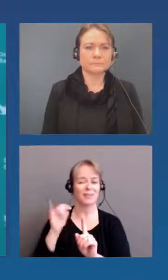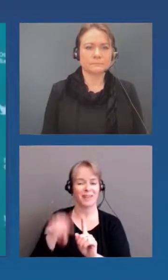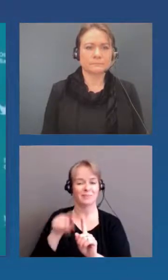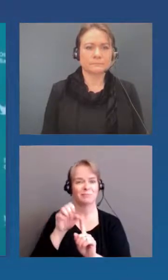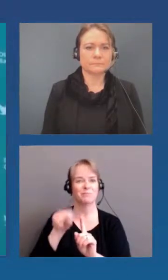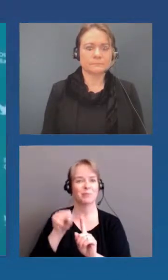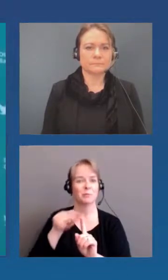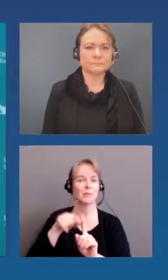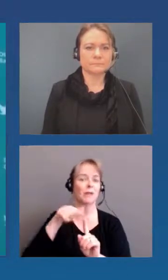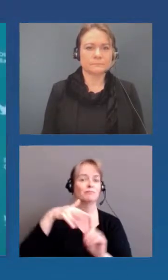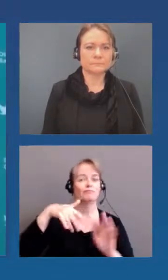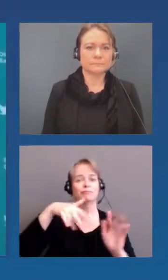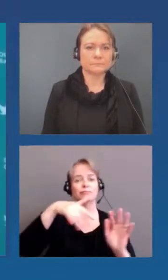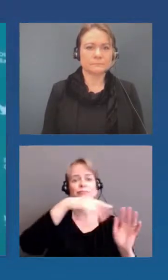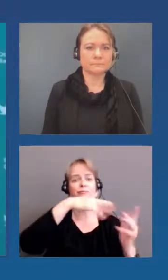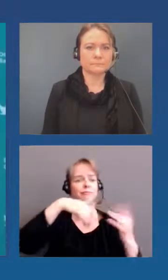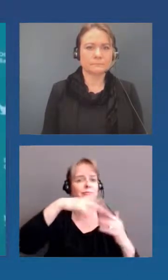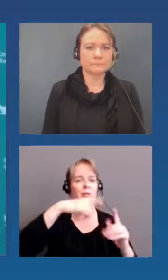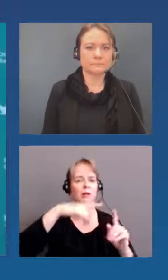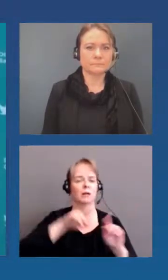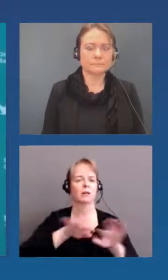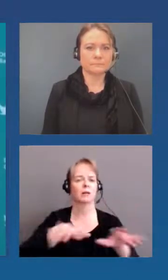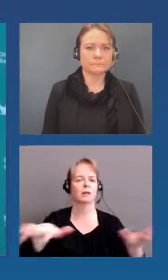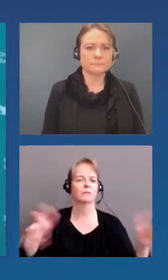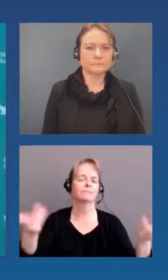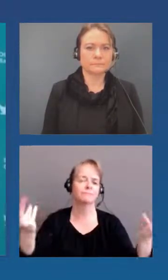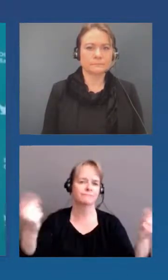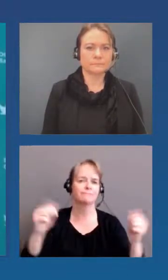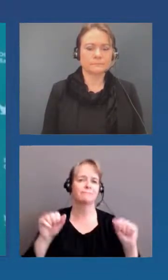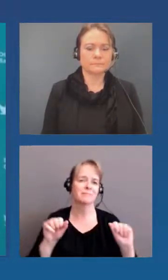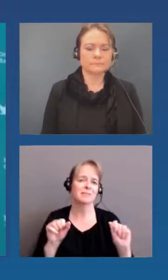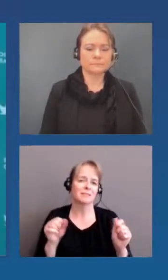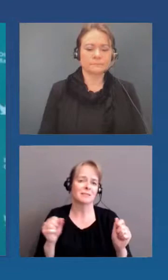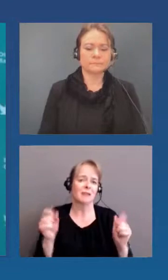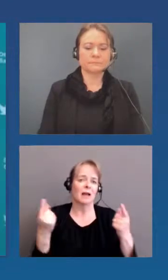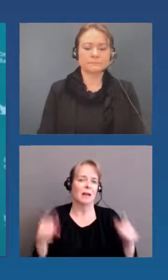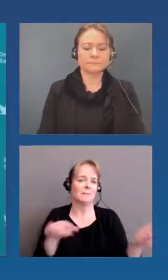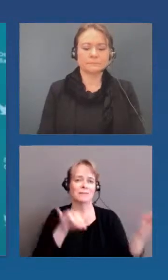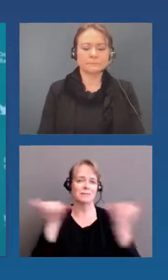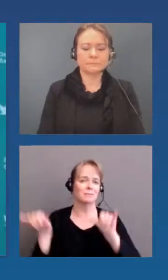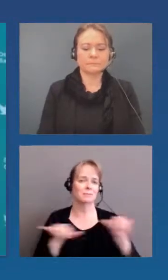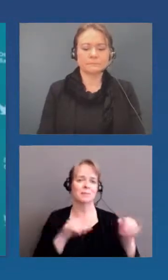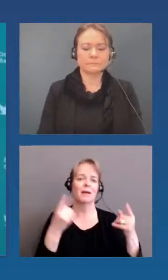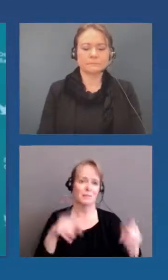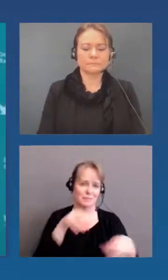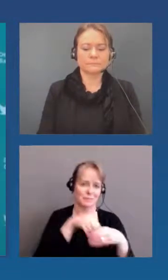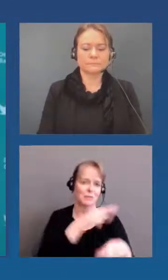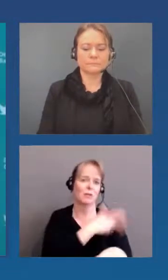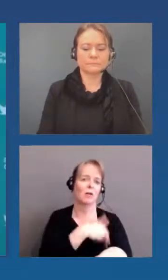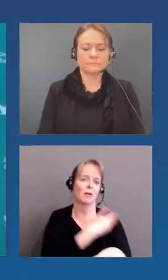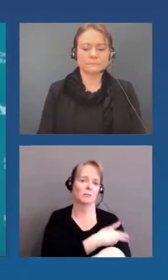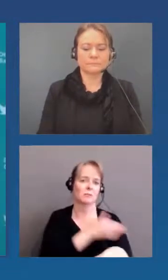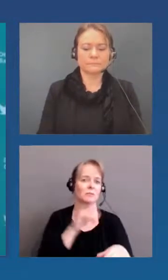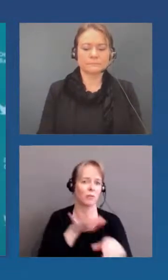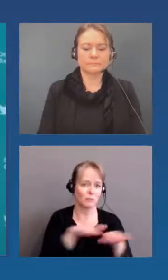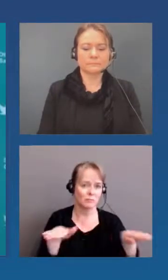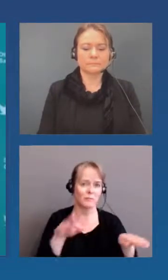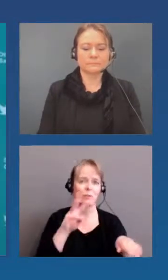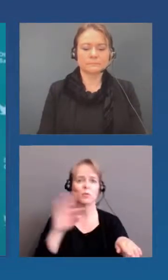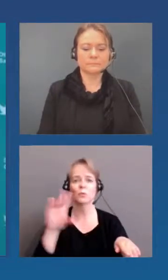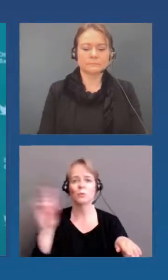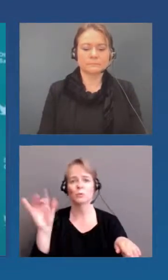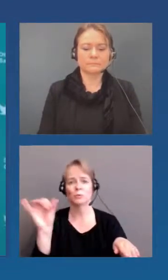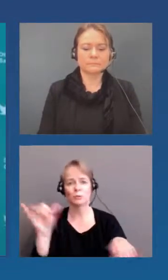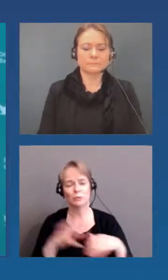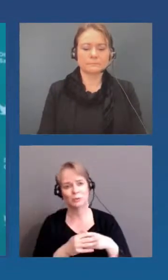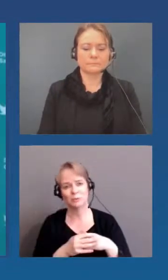work underway for sure to manage through the outbreaks and bring them back to zero.